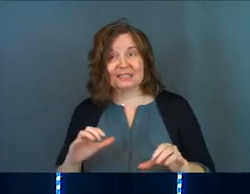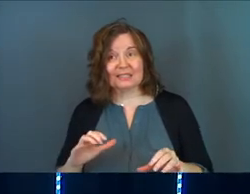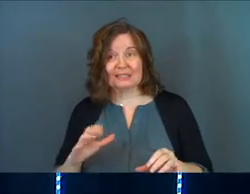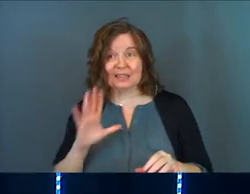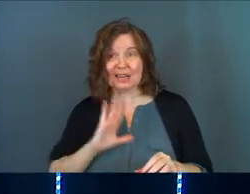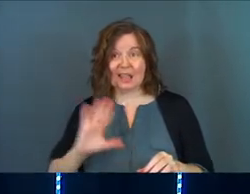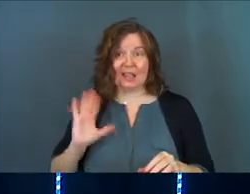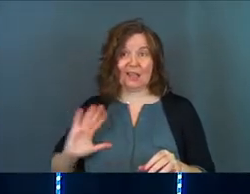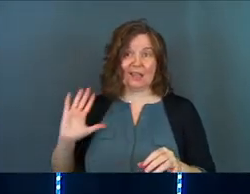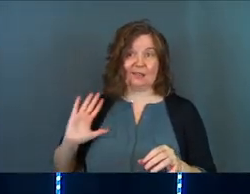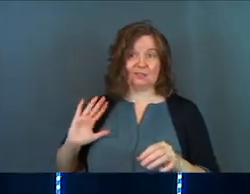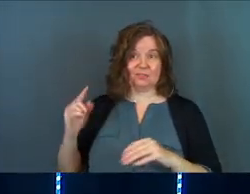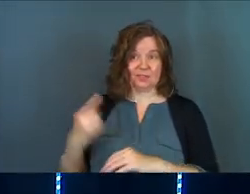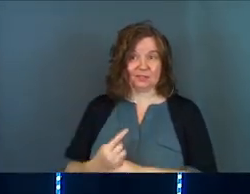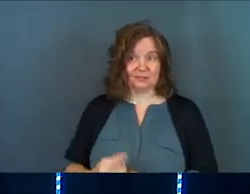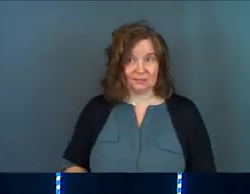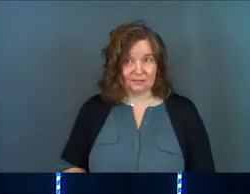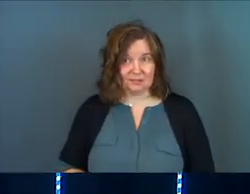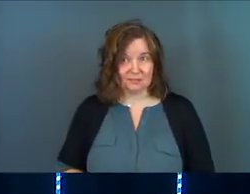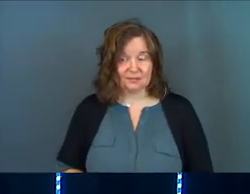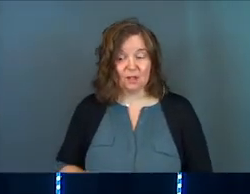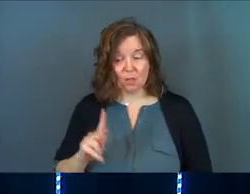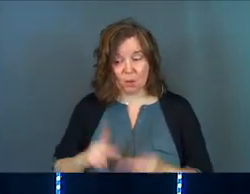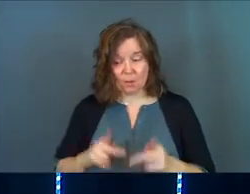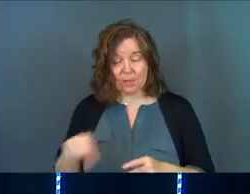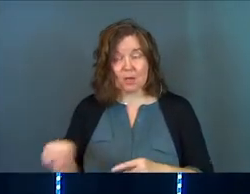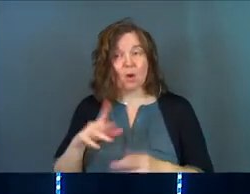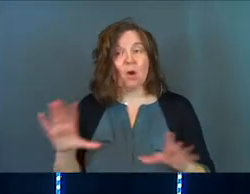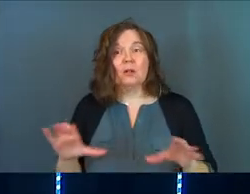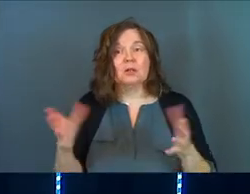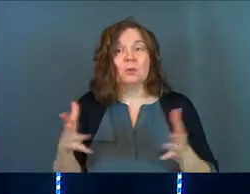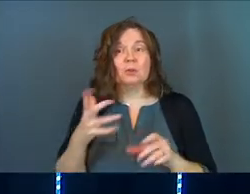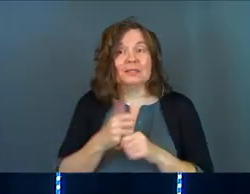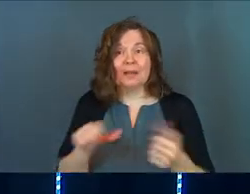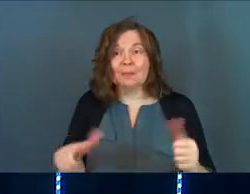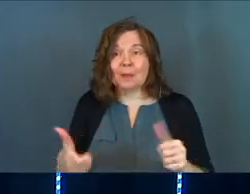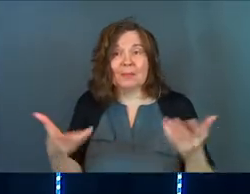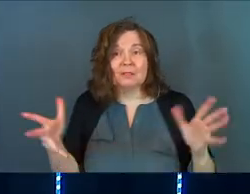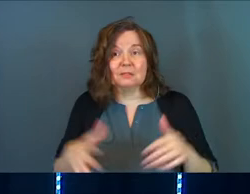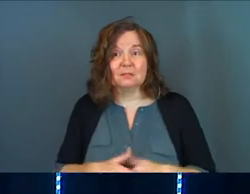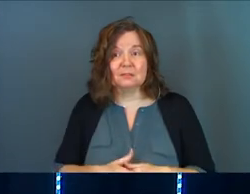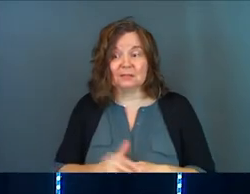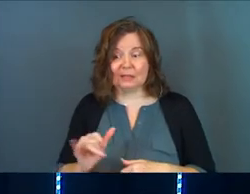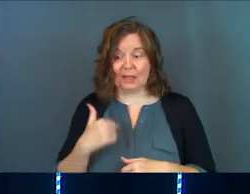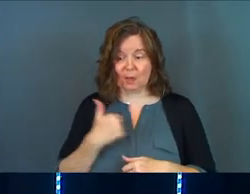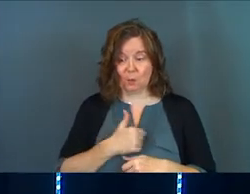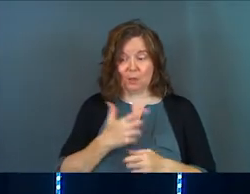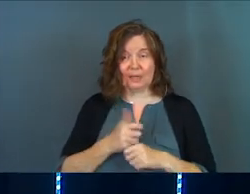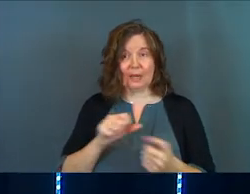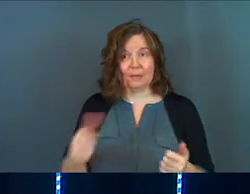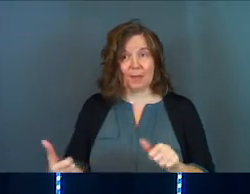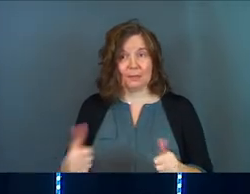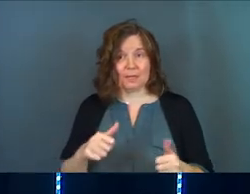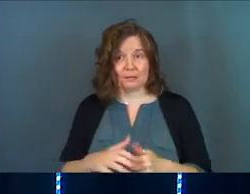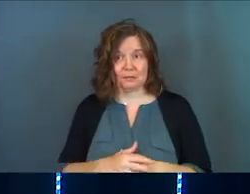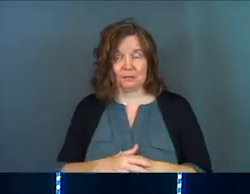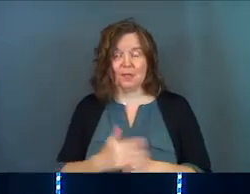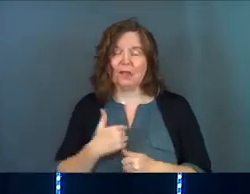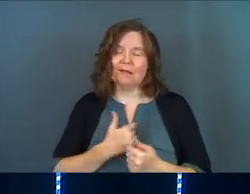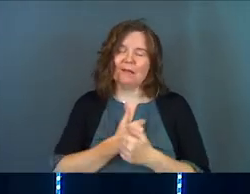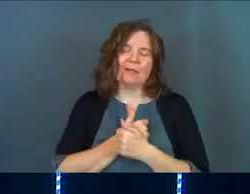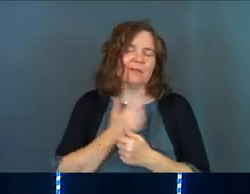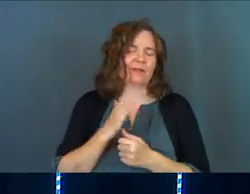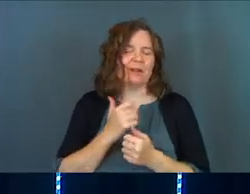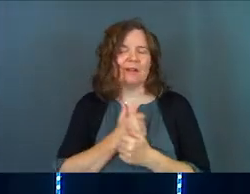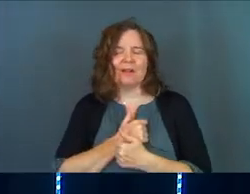in ancient days. Those people, all they did was get baptized. Just like we're getting baptized. And I